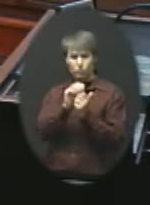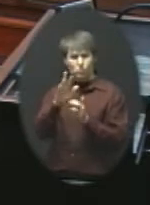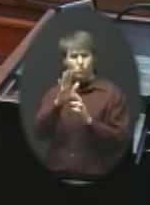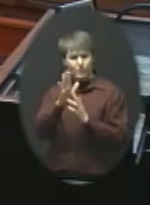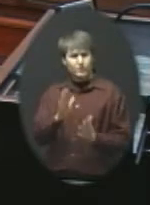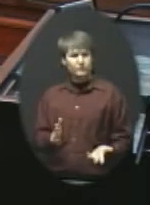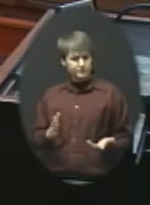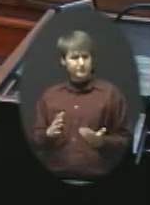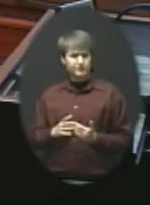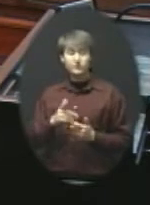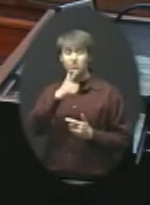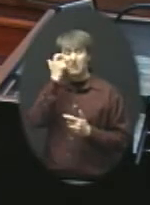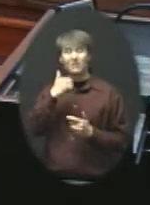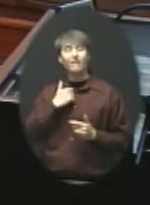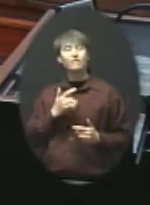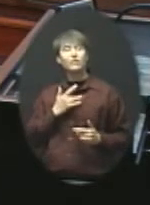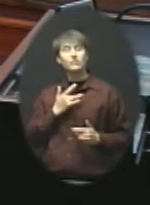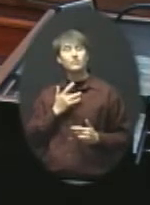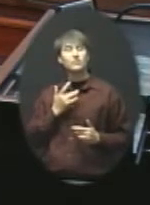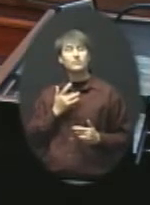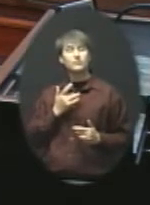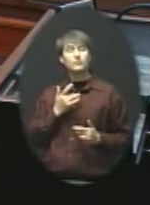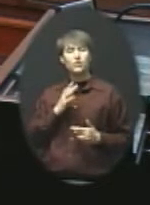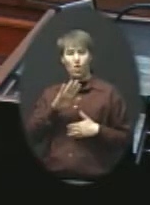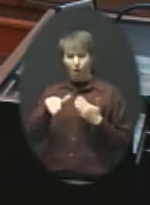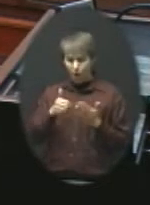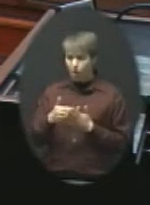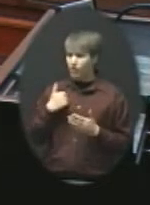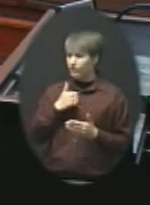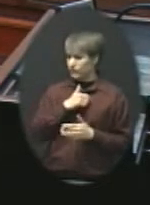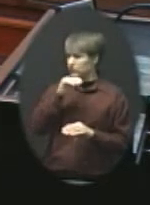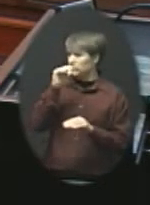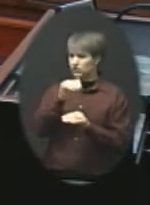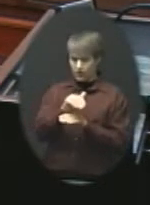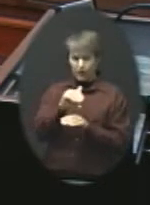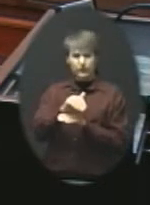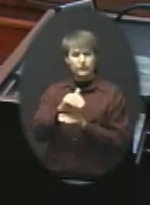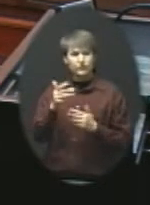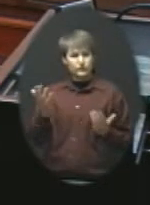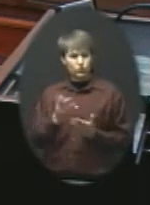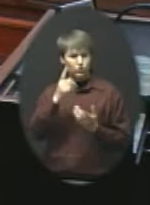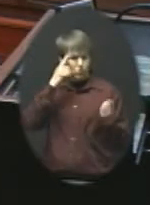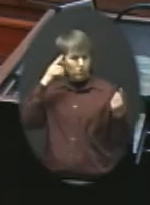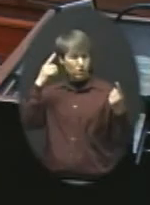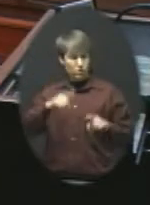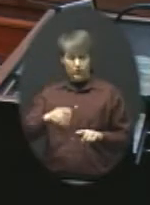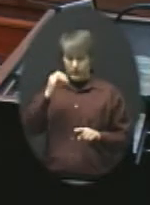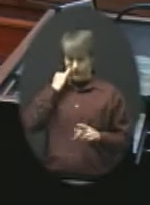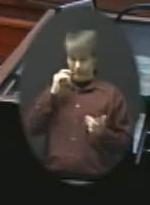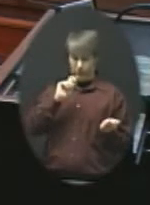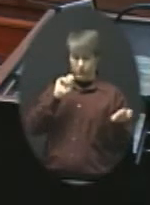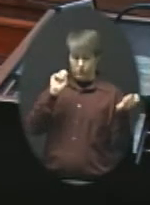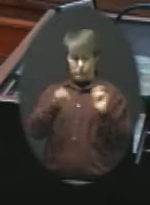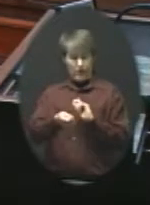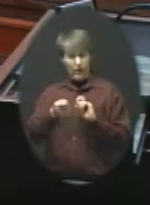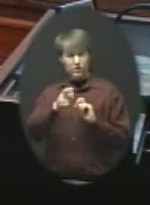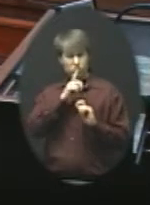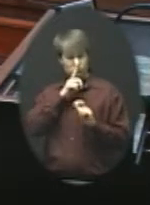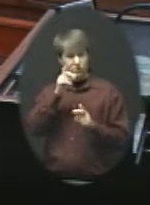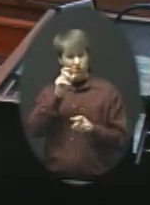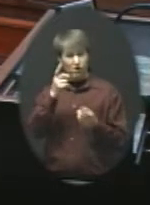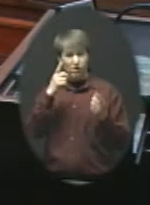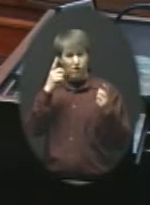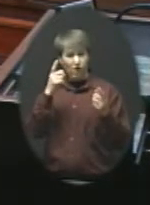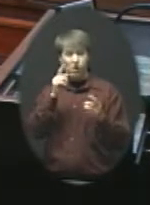representative, because I think all of us tonight agree that if this change were to come through,